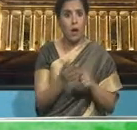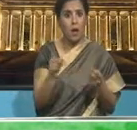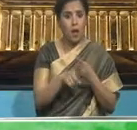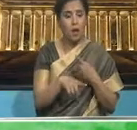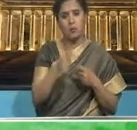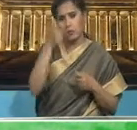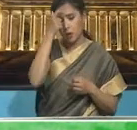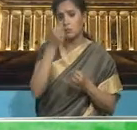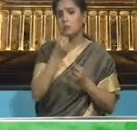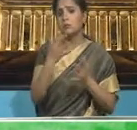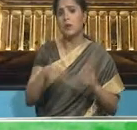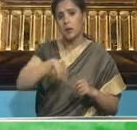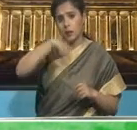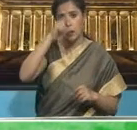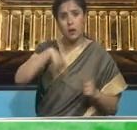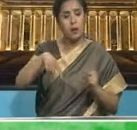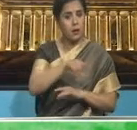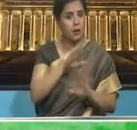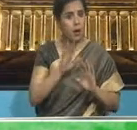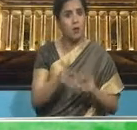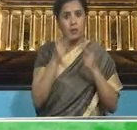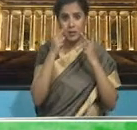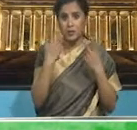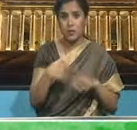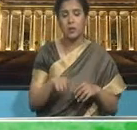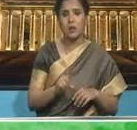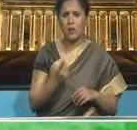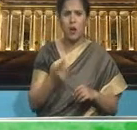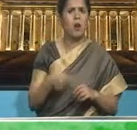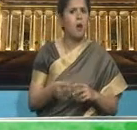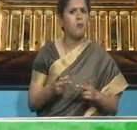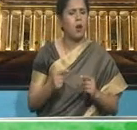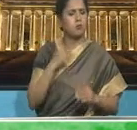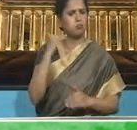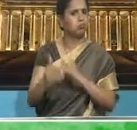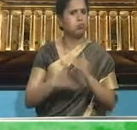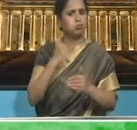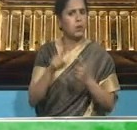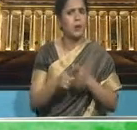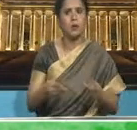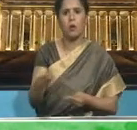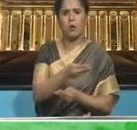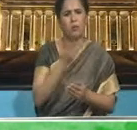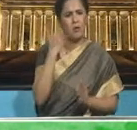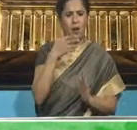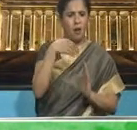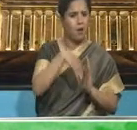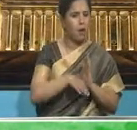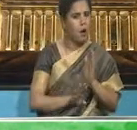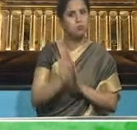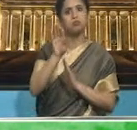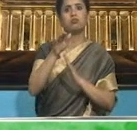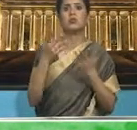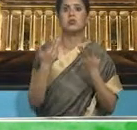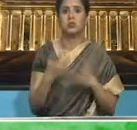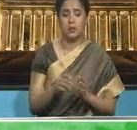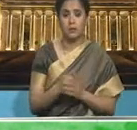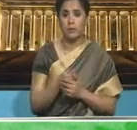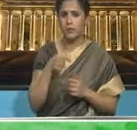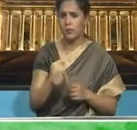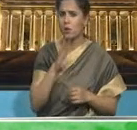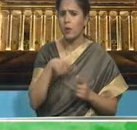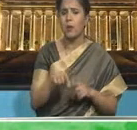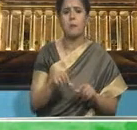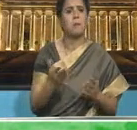effect. India has been among the fastest growing major economies. This has been